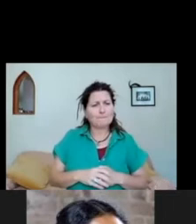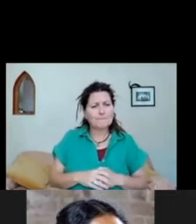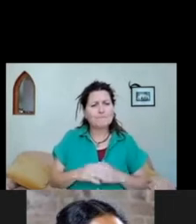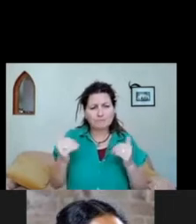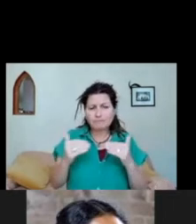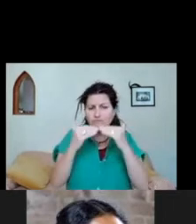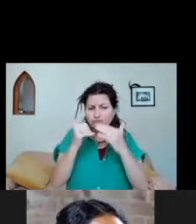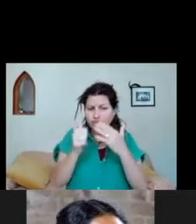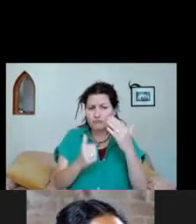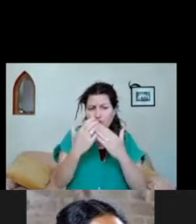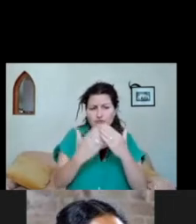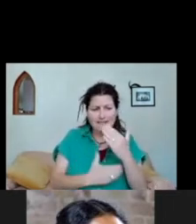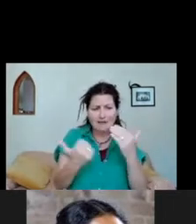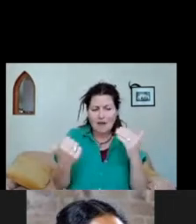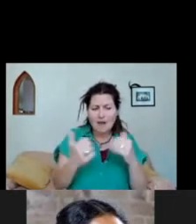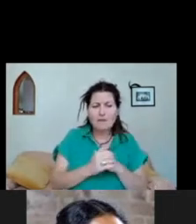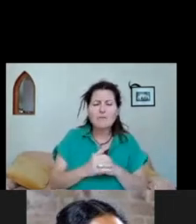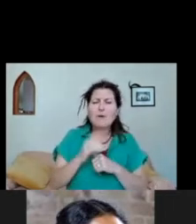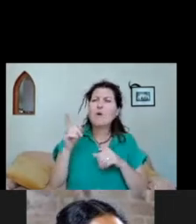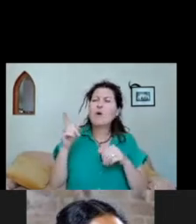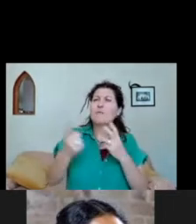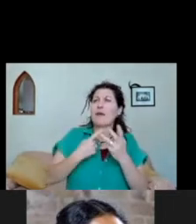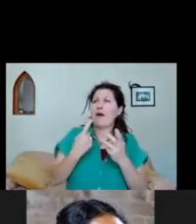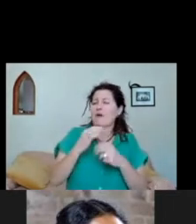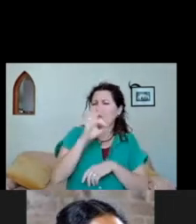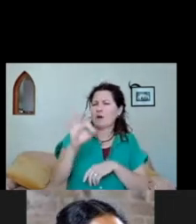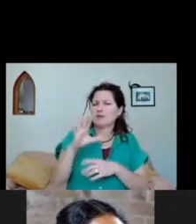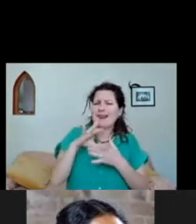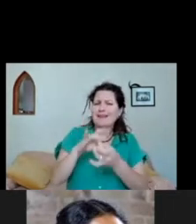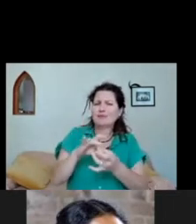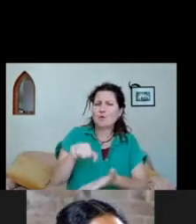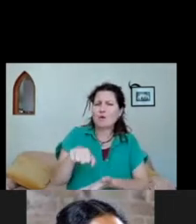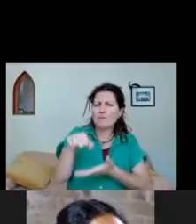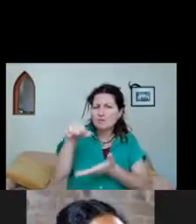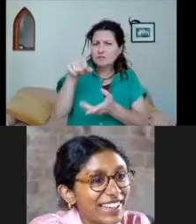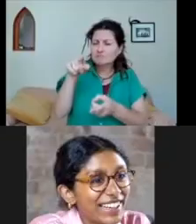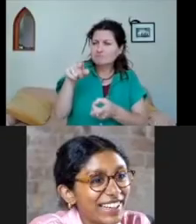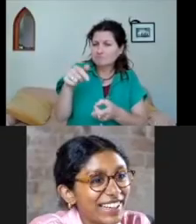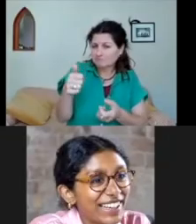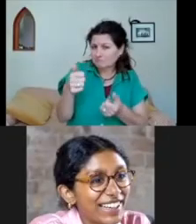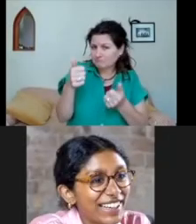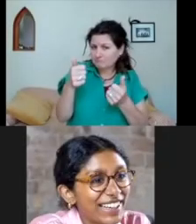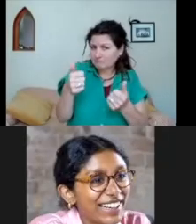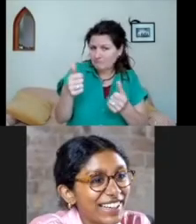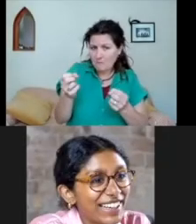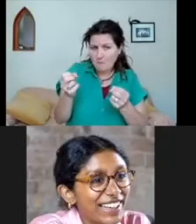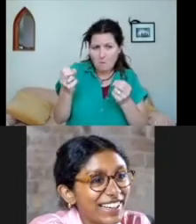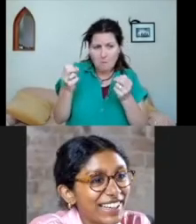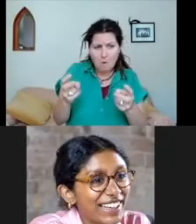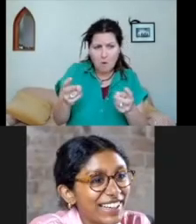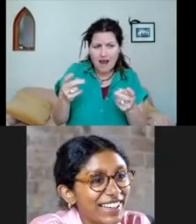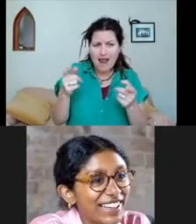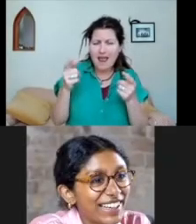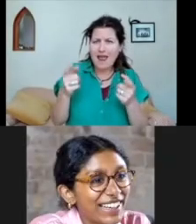Amazing. And then in terms of the budget, are you okay with us putting forward at this stage unconfirmed match